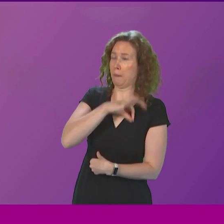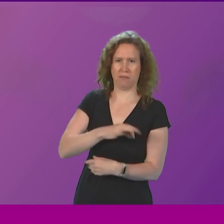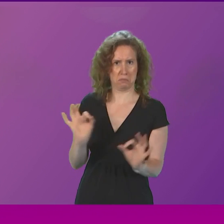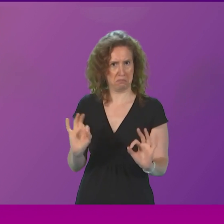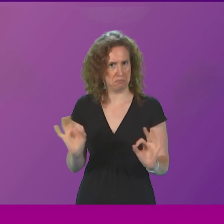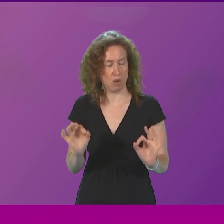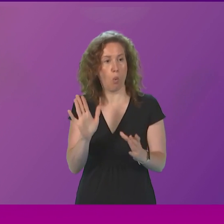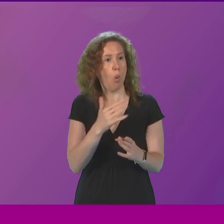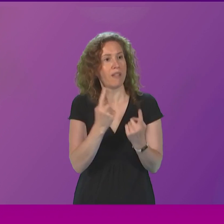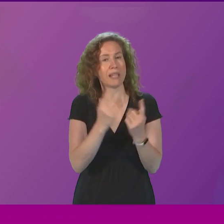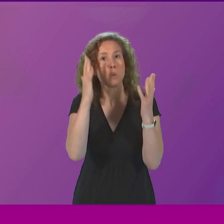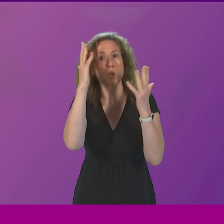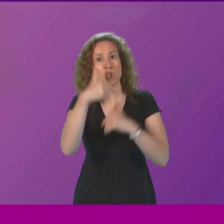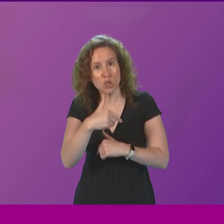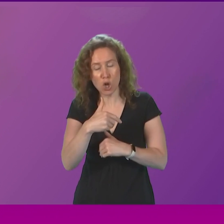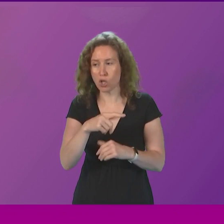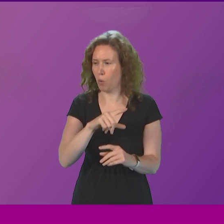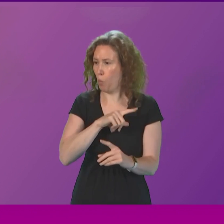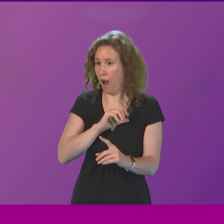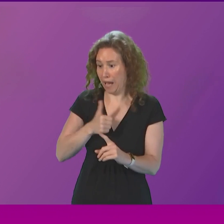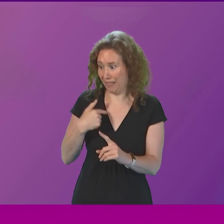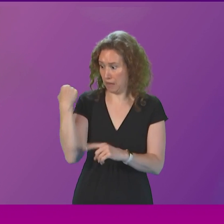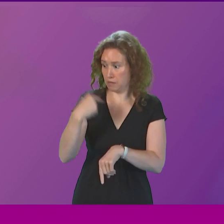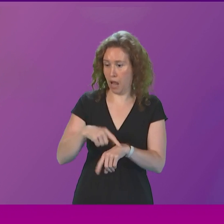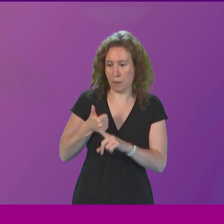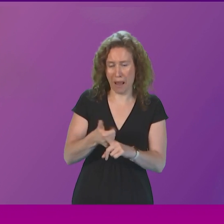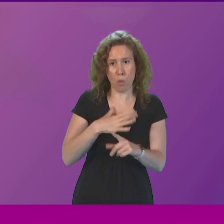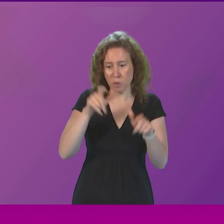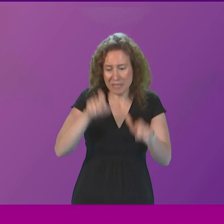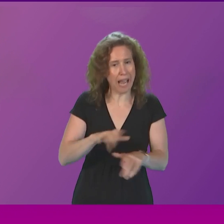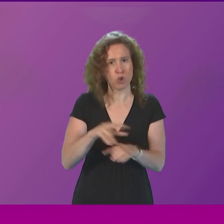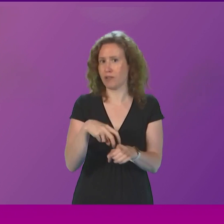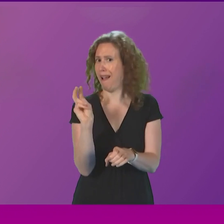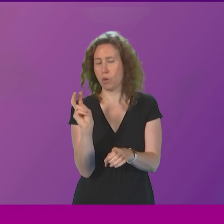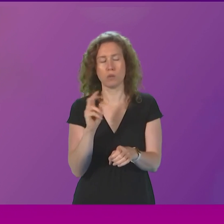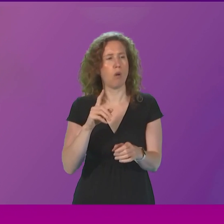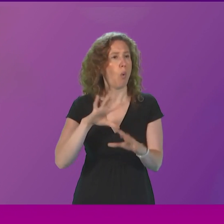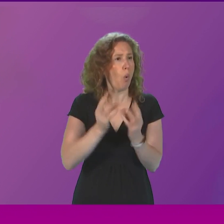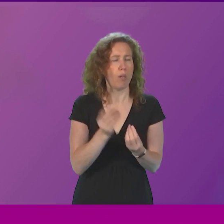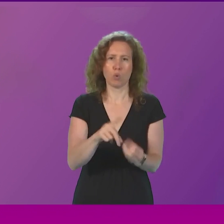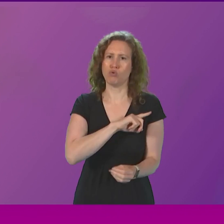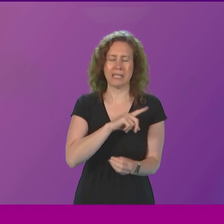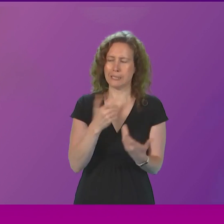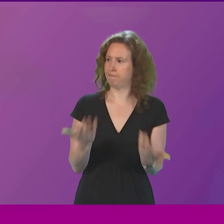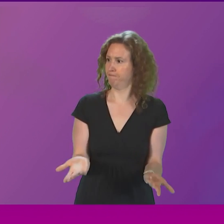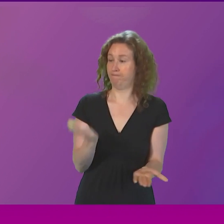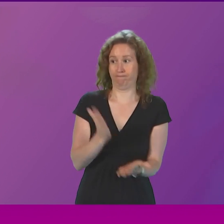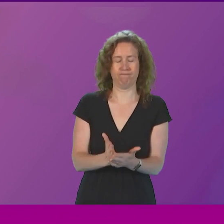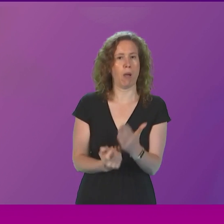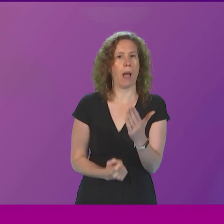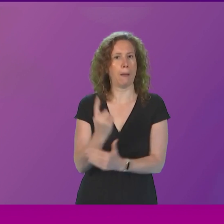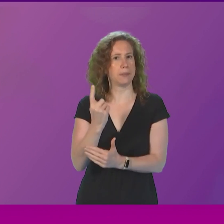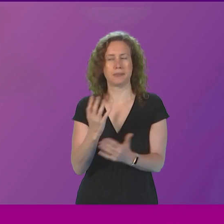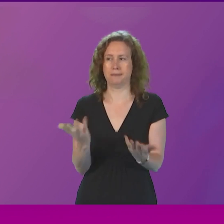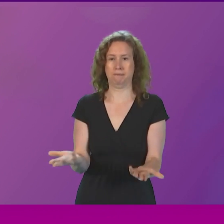the whole reason that we backed Remain at the time, they've all come to fruition. So perhaps Douglas Ross, if he doesn't want